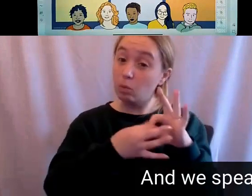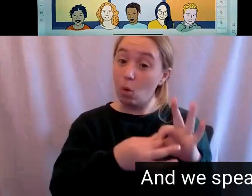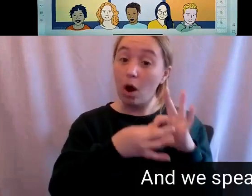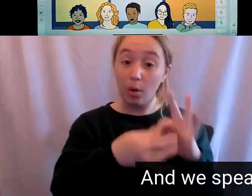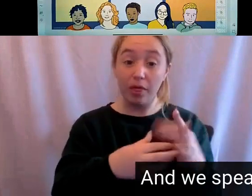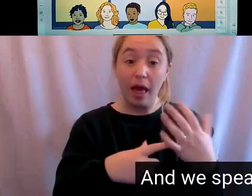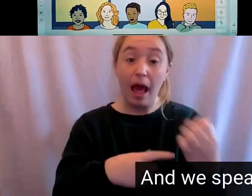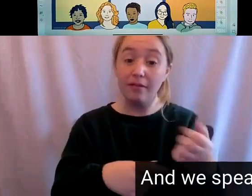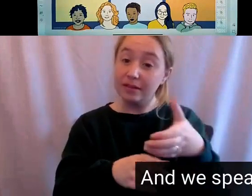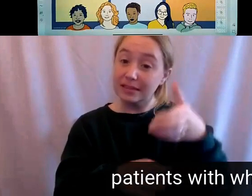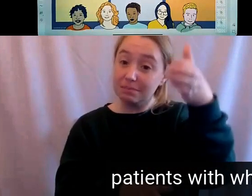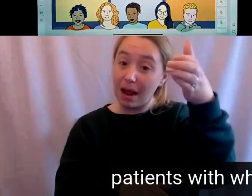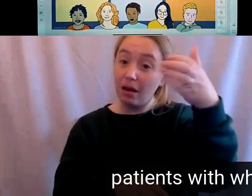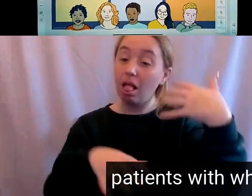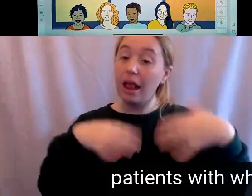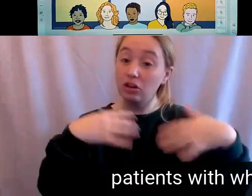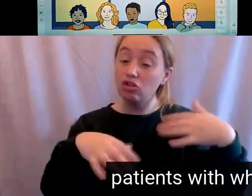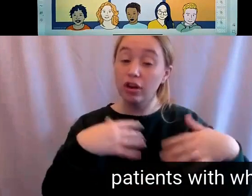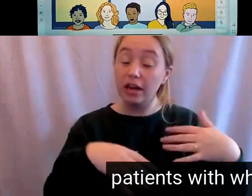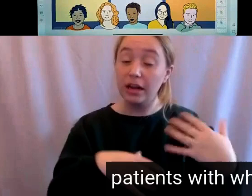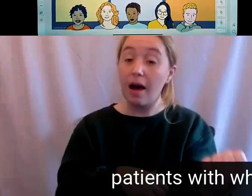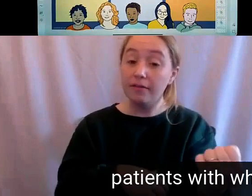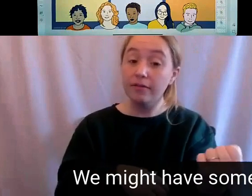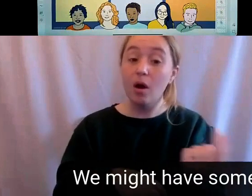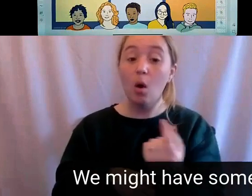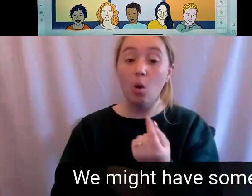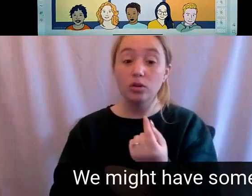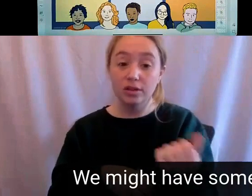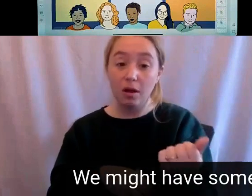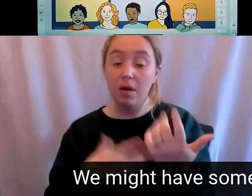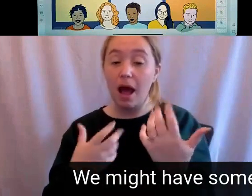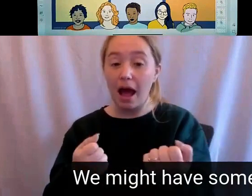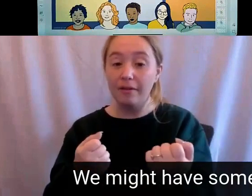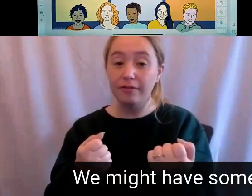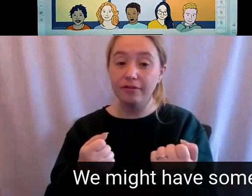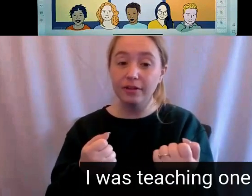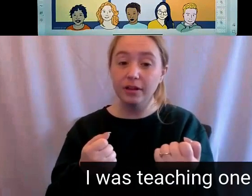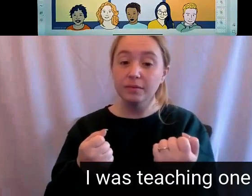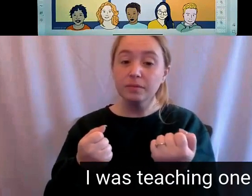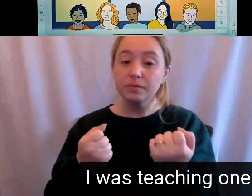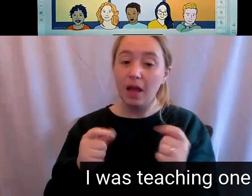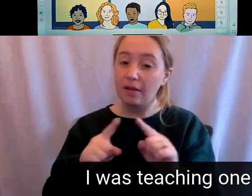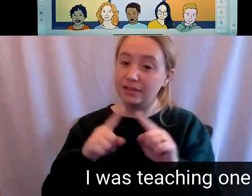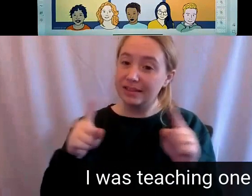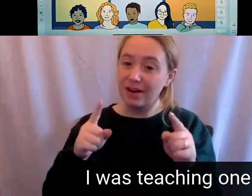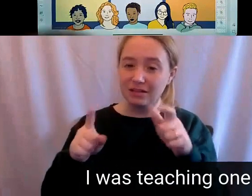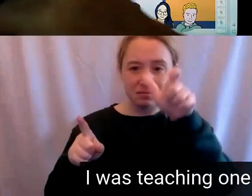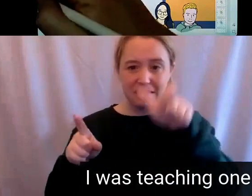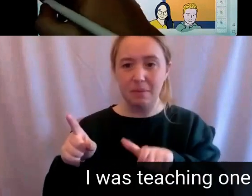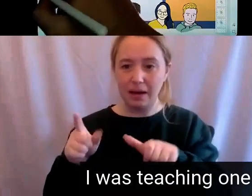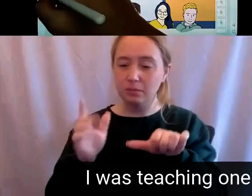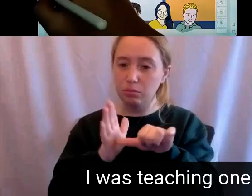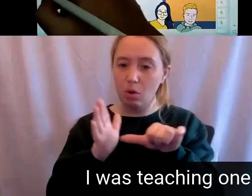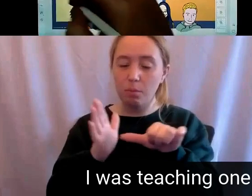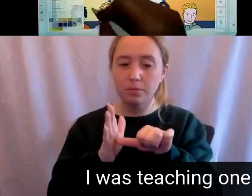speak to people who are patients who've had a cauda equina. We might have some ladies on the call with that. I was teaching one day